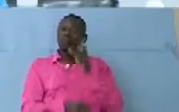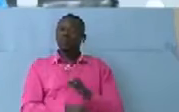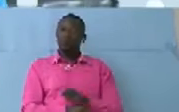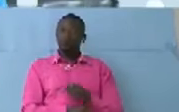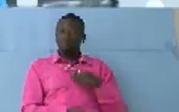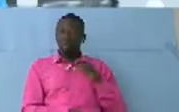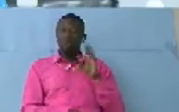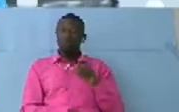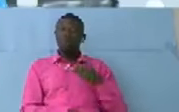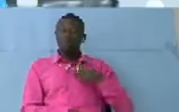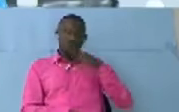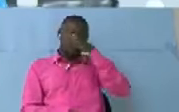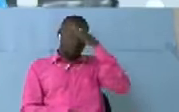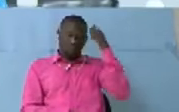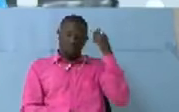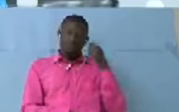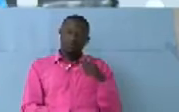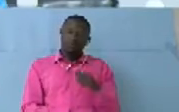doing my job.